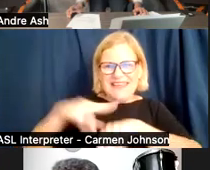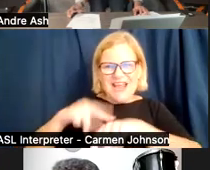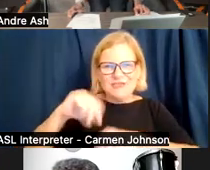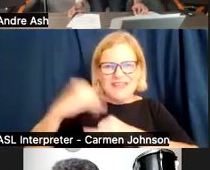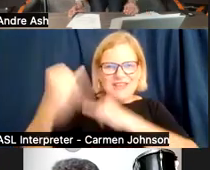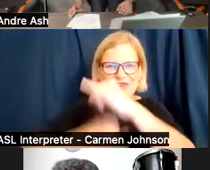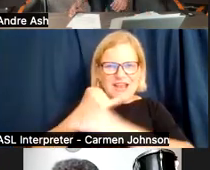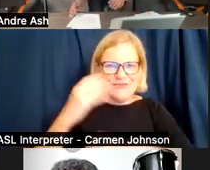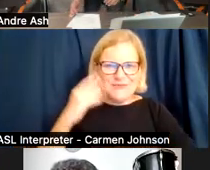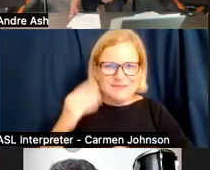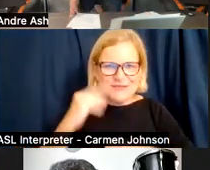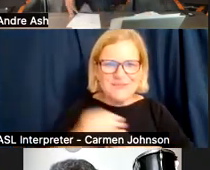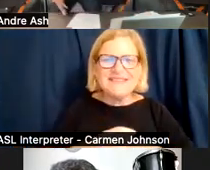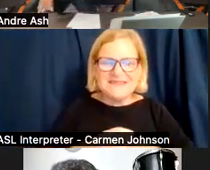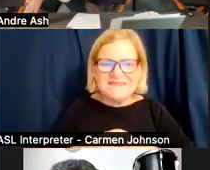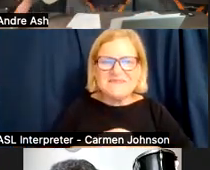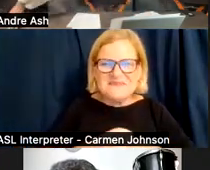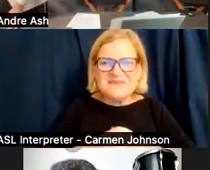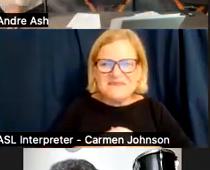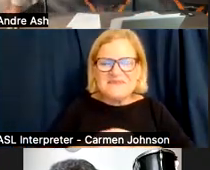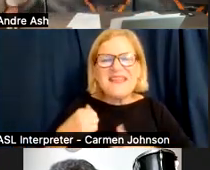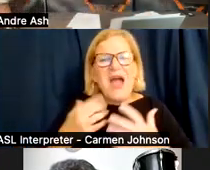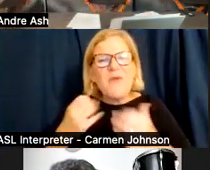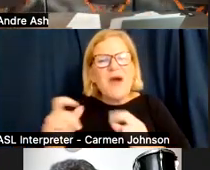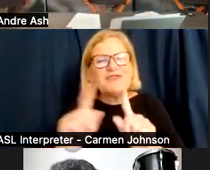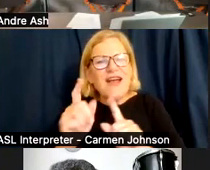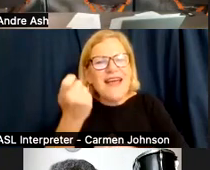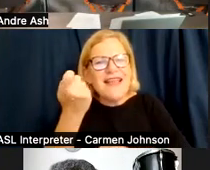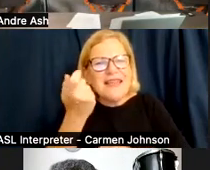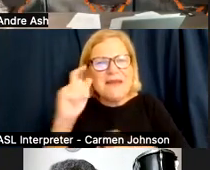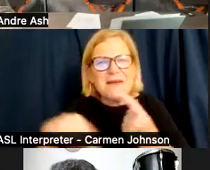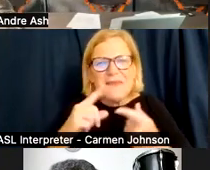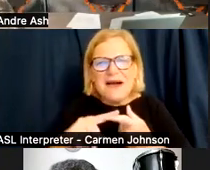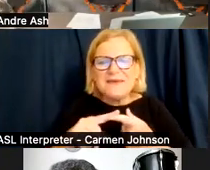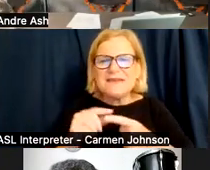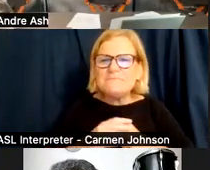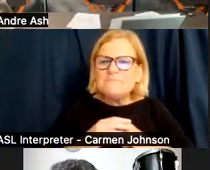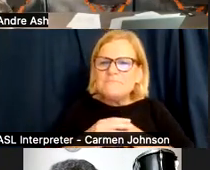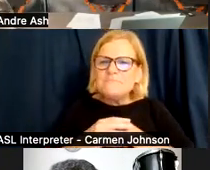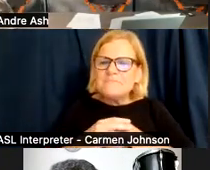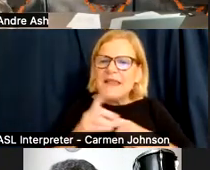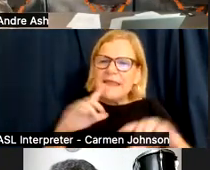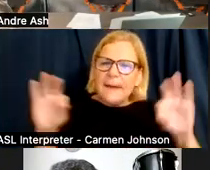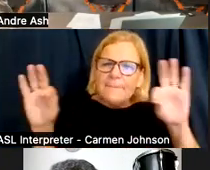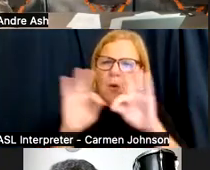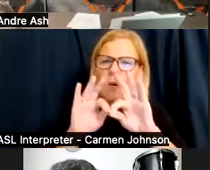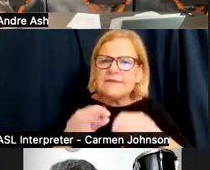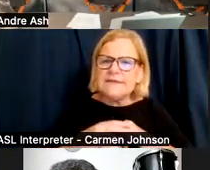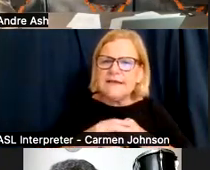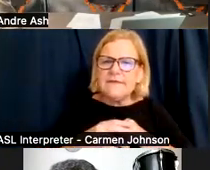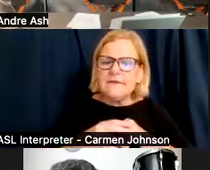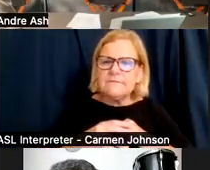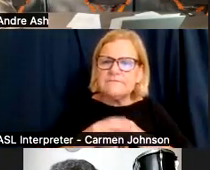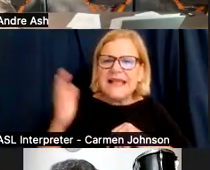experience. And I want to talk a little bit about the importance of